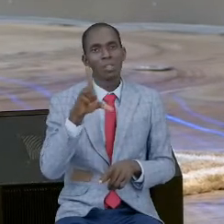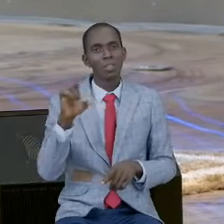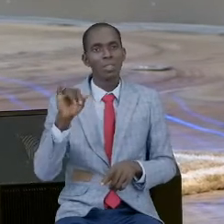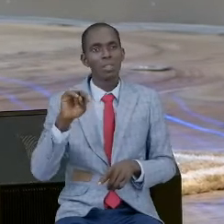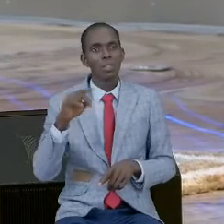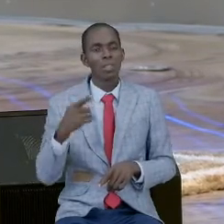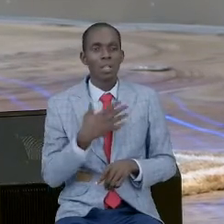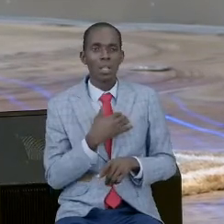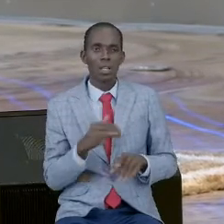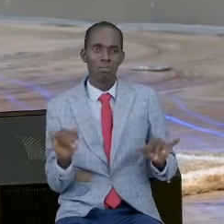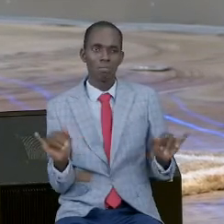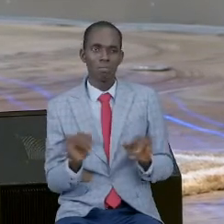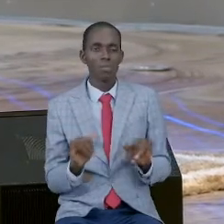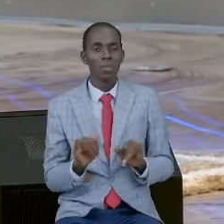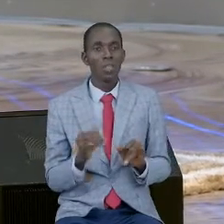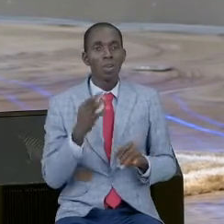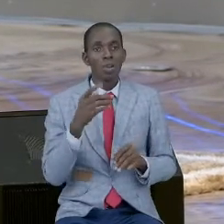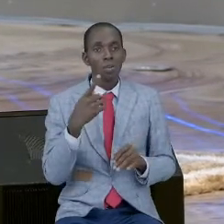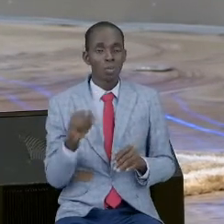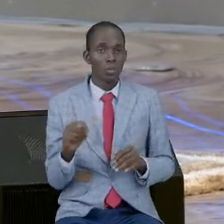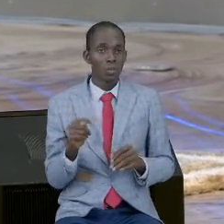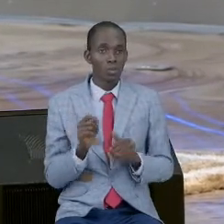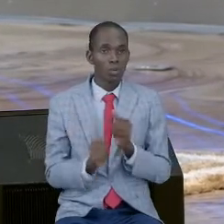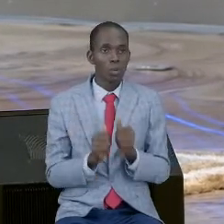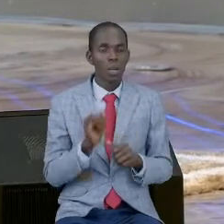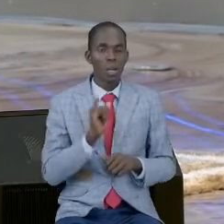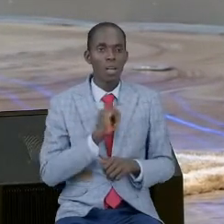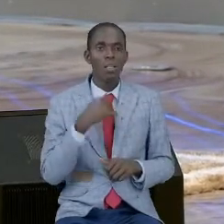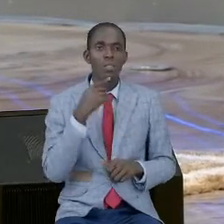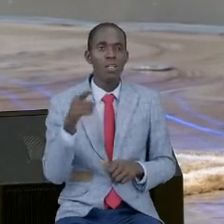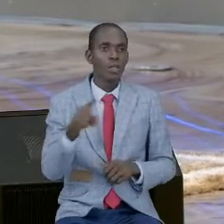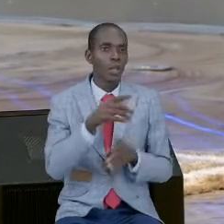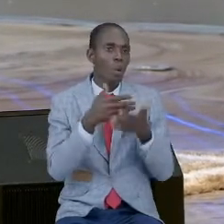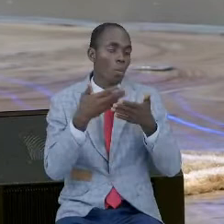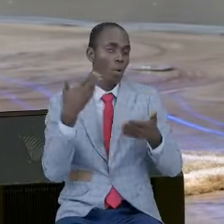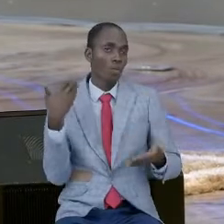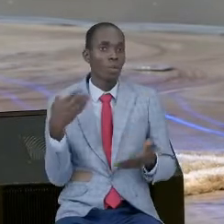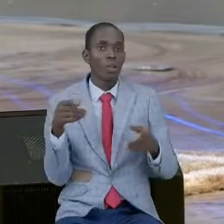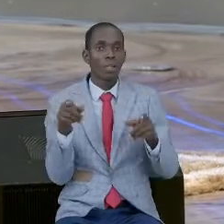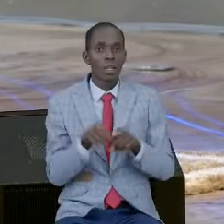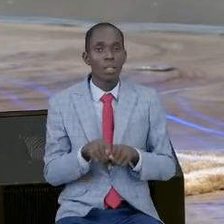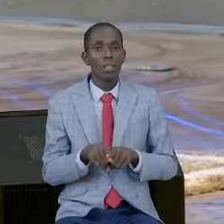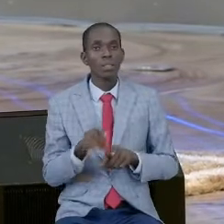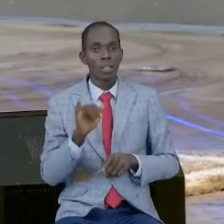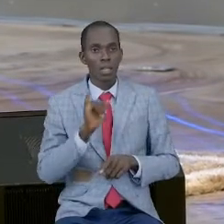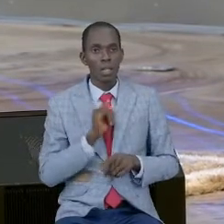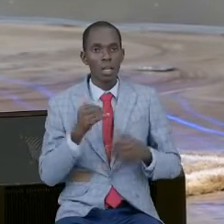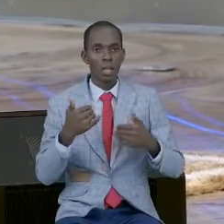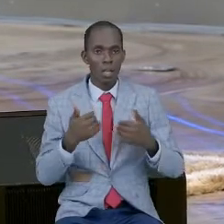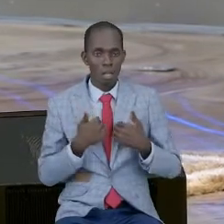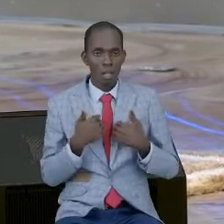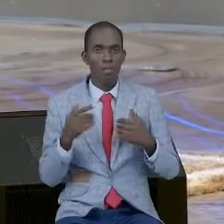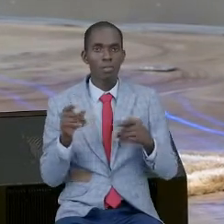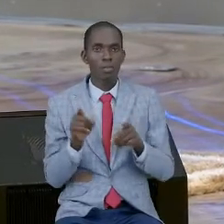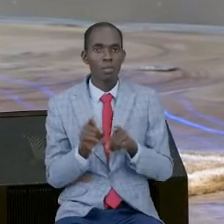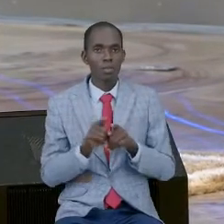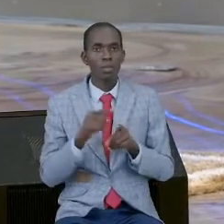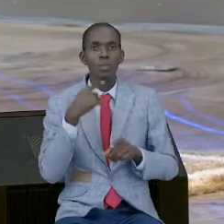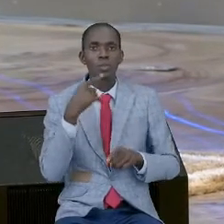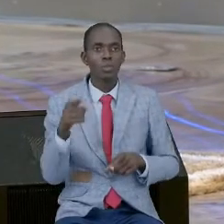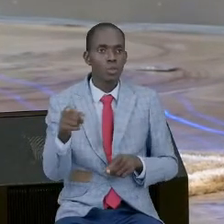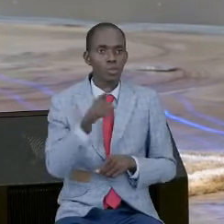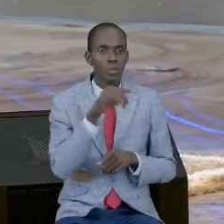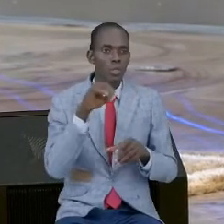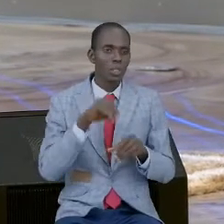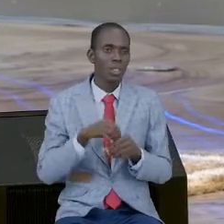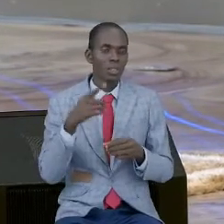the which I tell you before, as I have told you also in